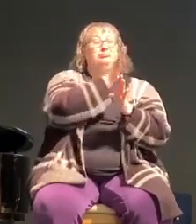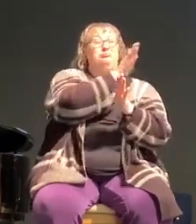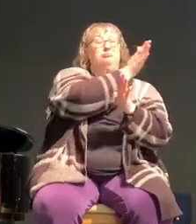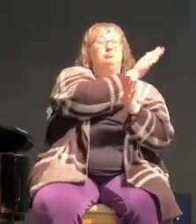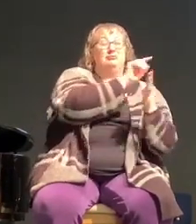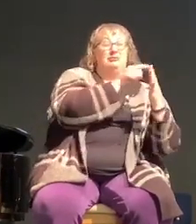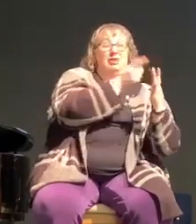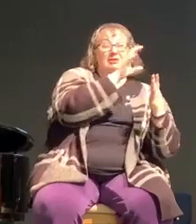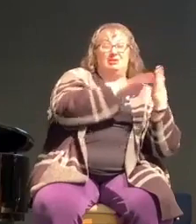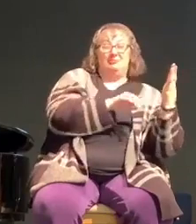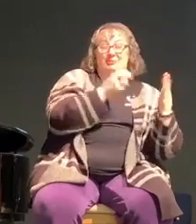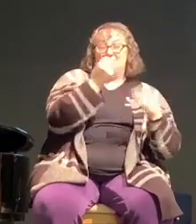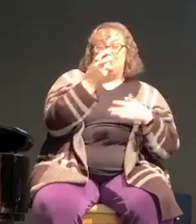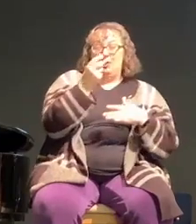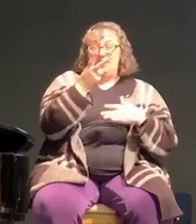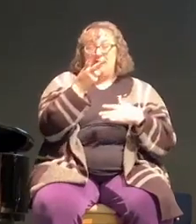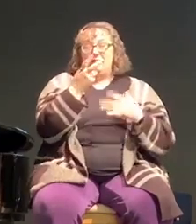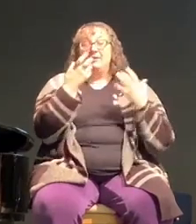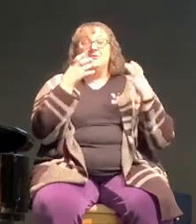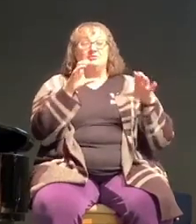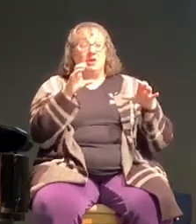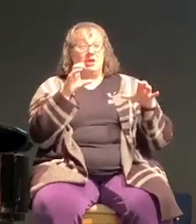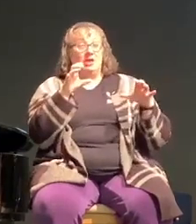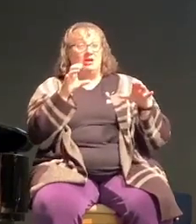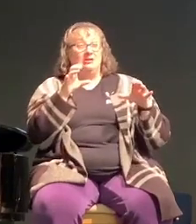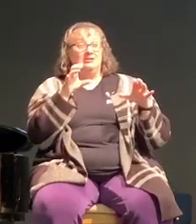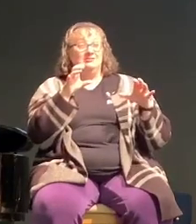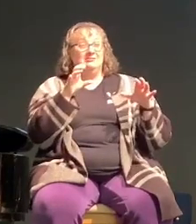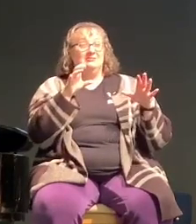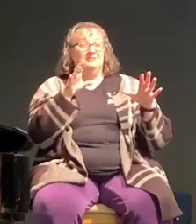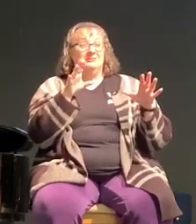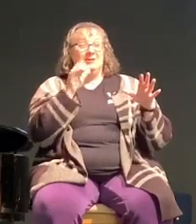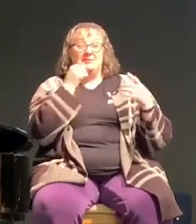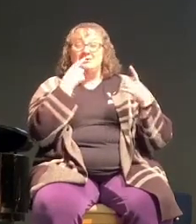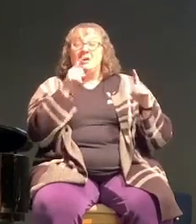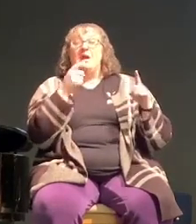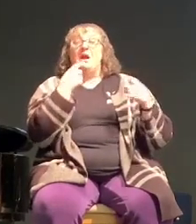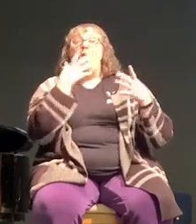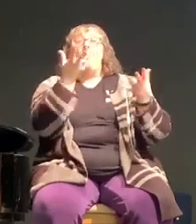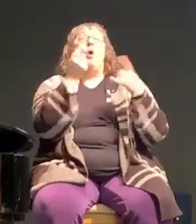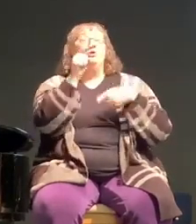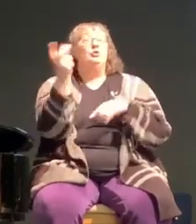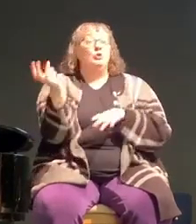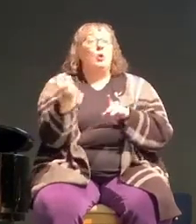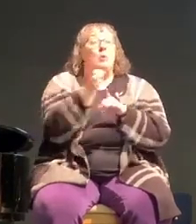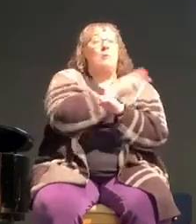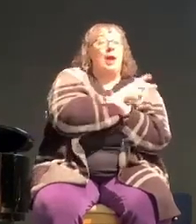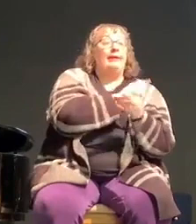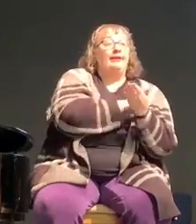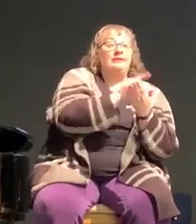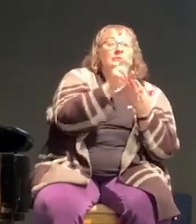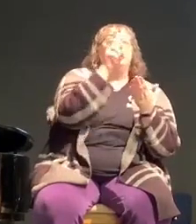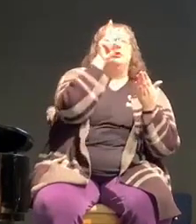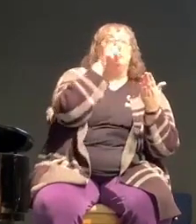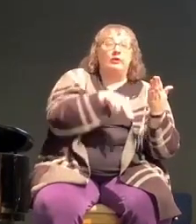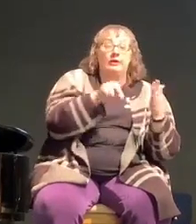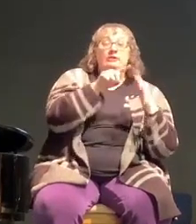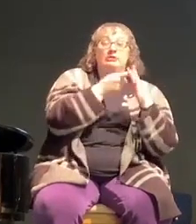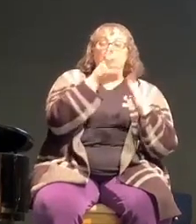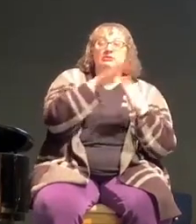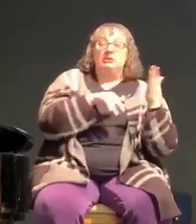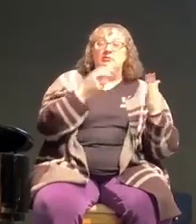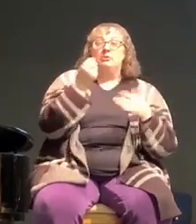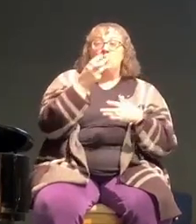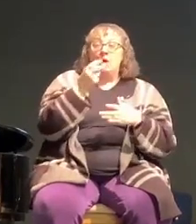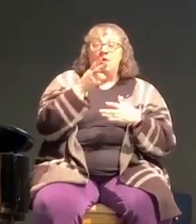Genesis 12. If you get the chance, you know what? I'm not even going to say that. I want you to go back this week and read Genesis